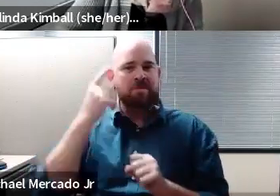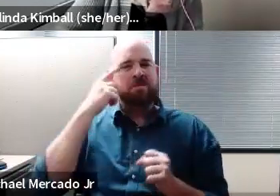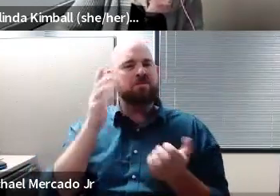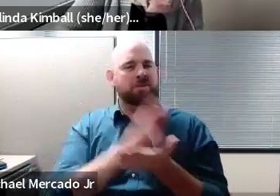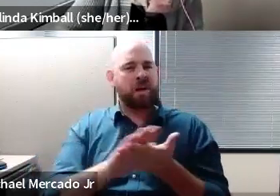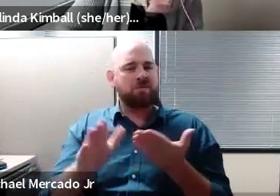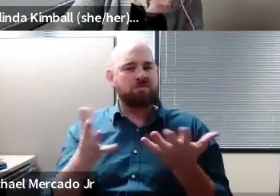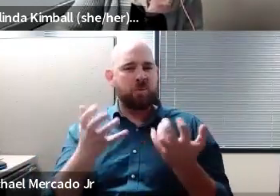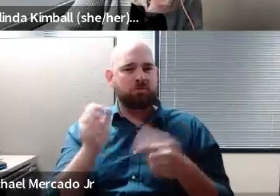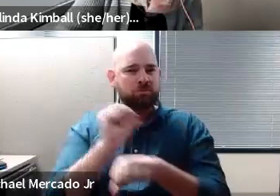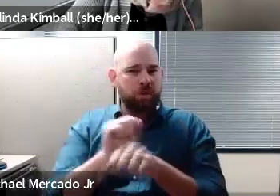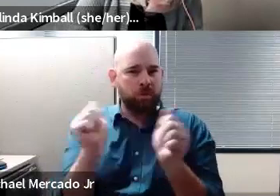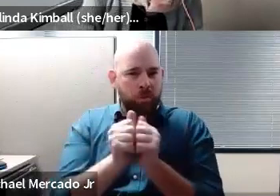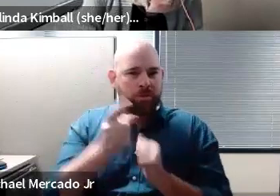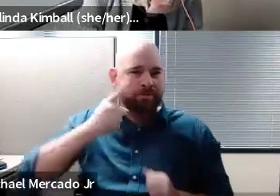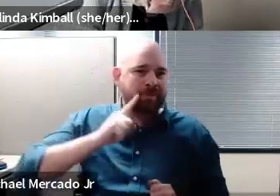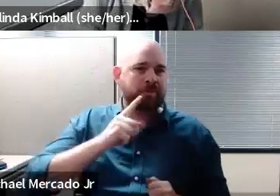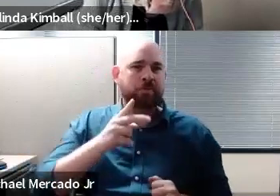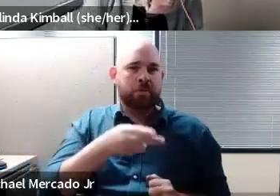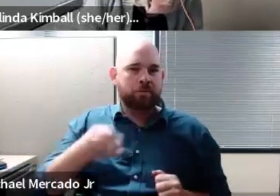hearing community had,